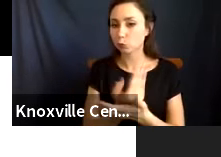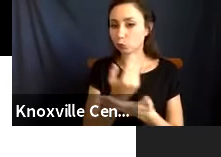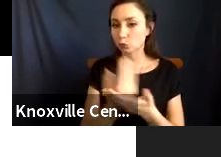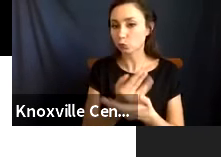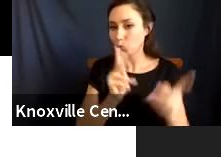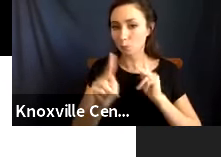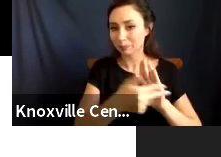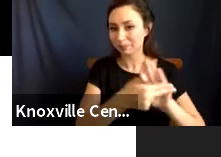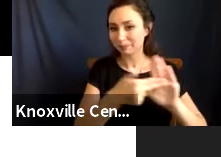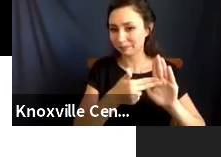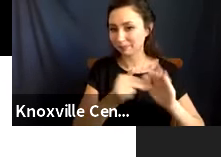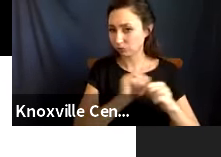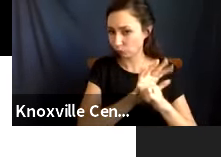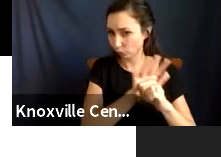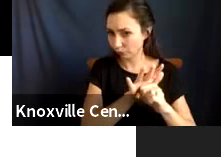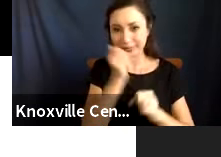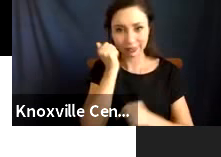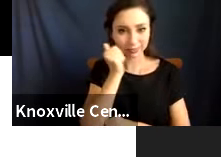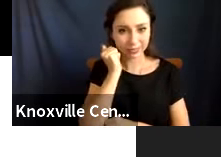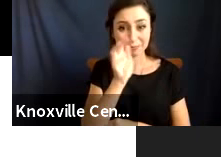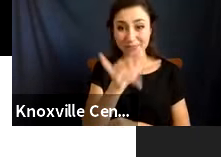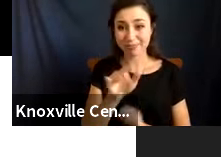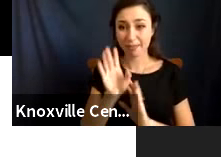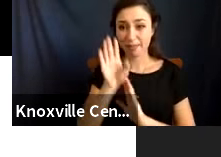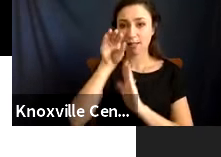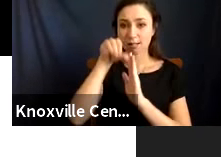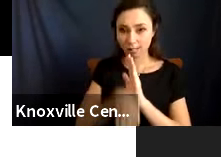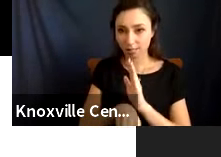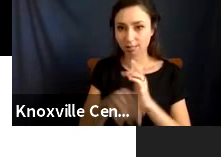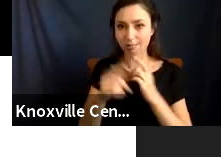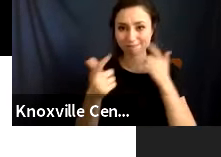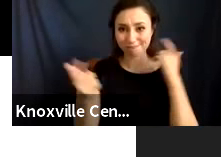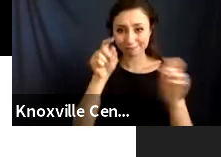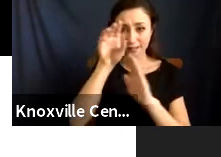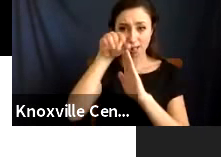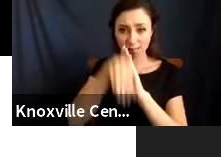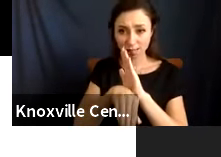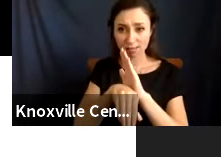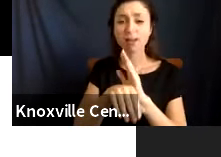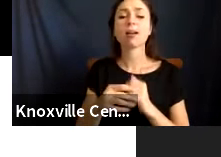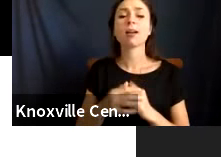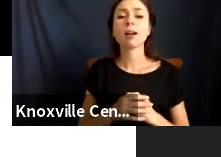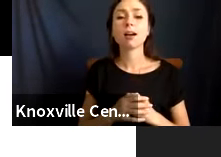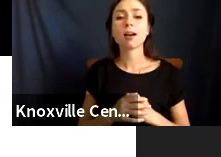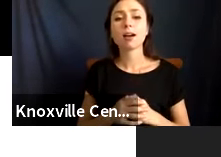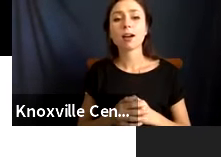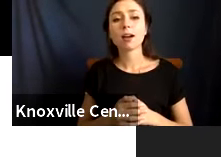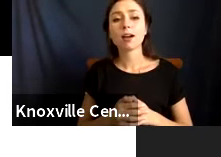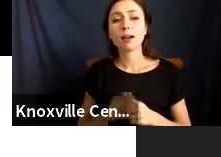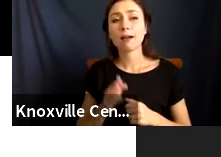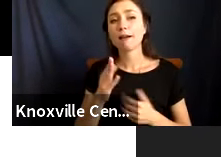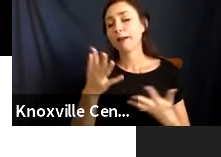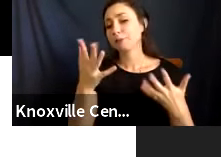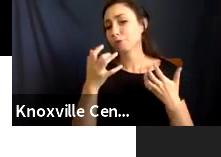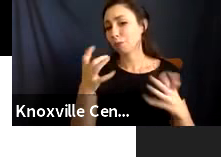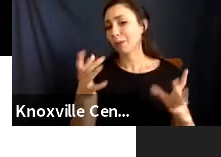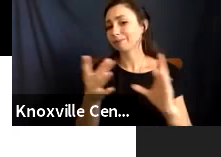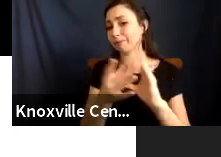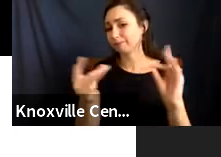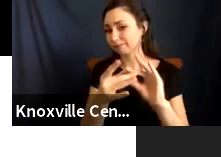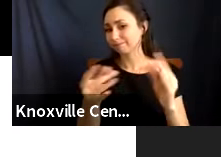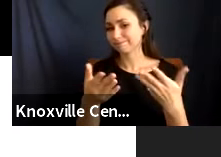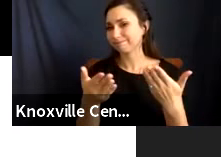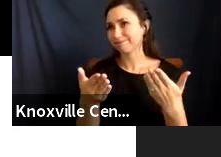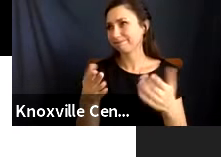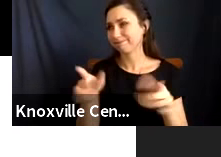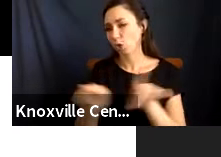that's absolutely a dramatic decline. yes. And I'm going to kind of state this and ask it all at once,